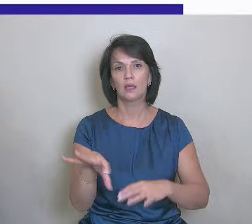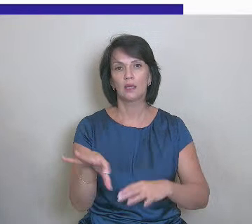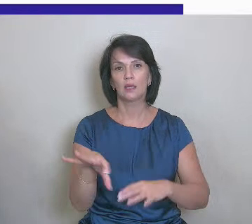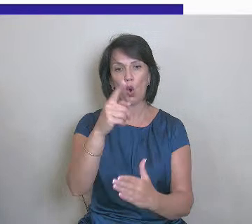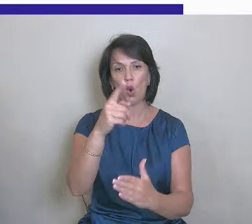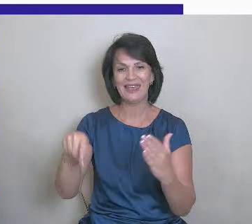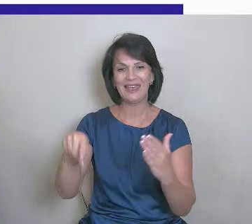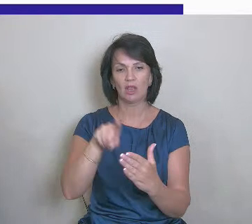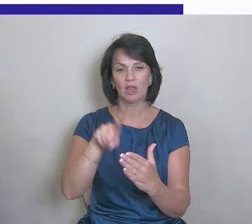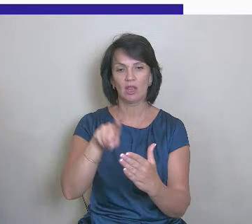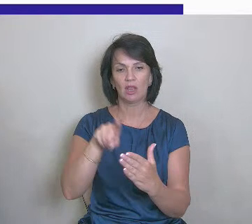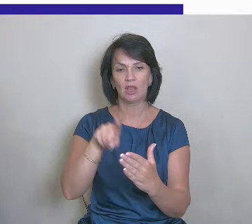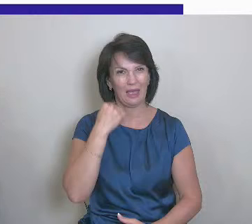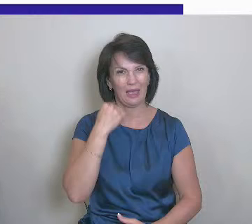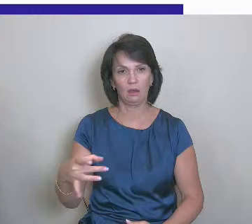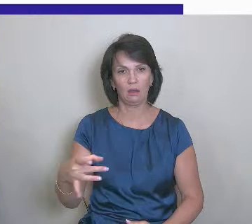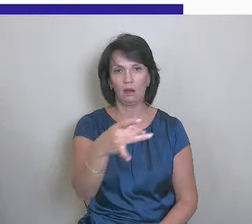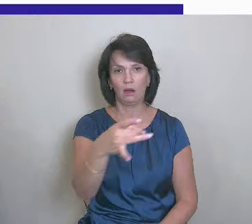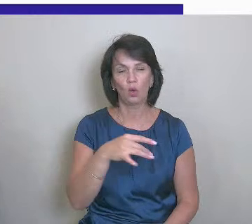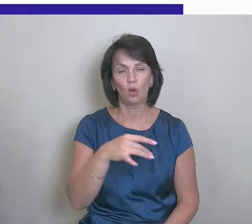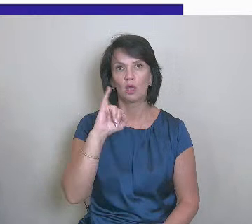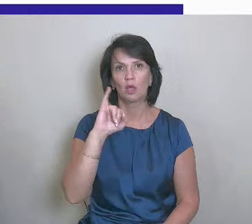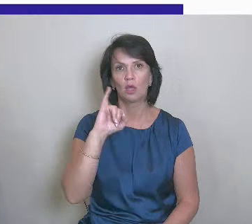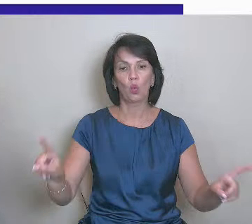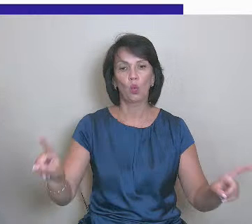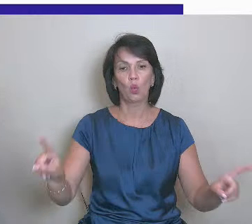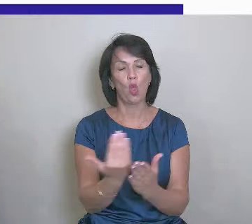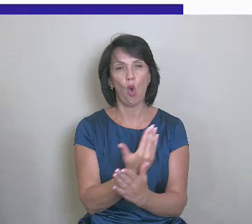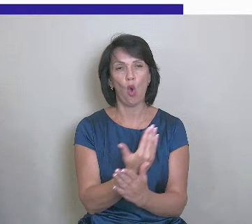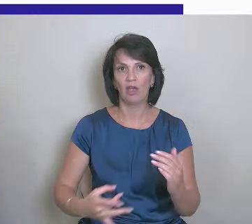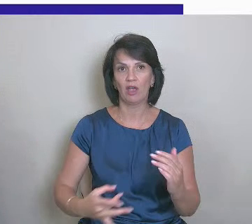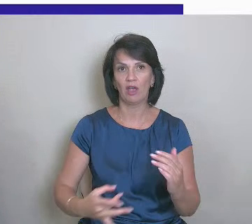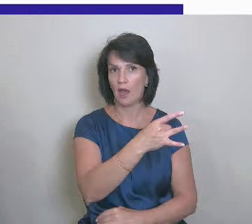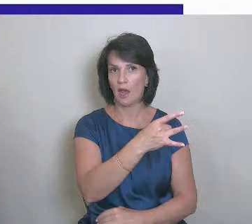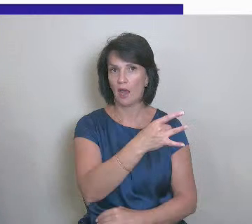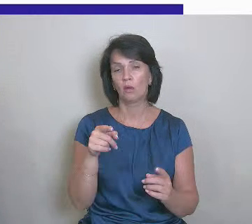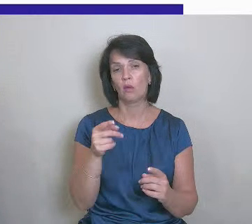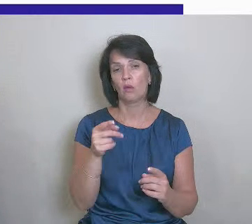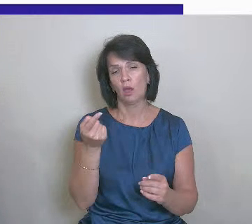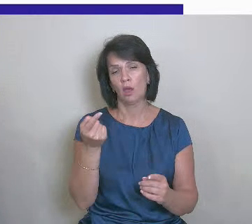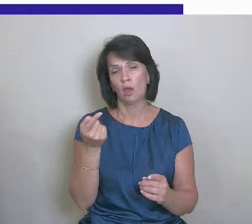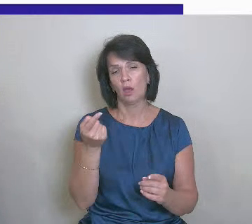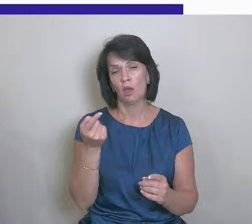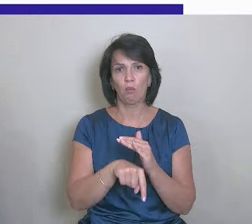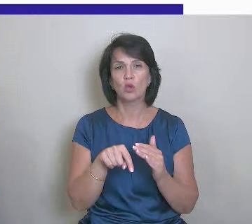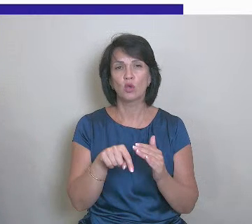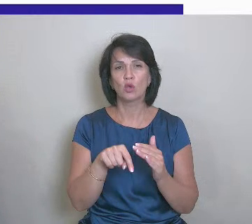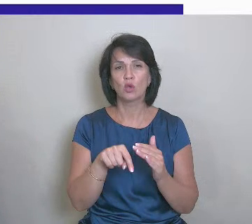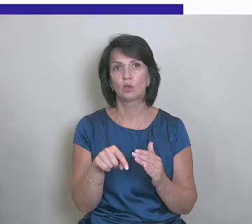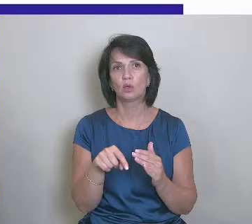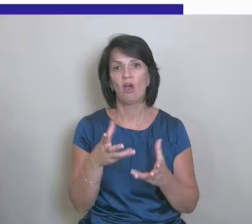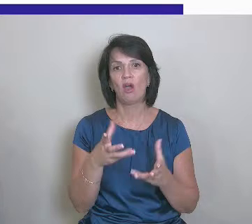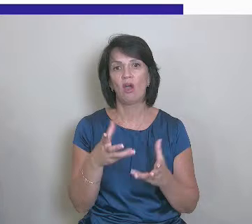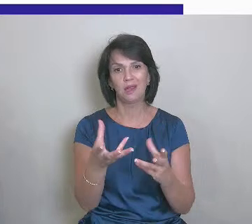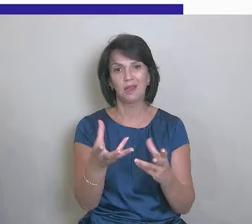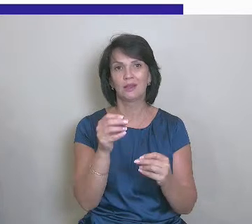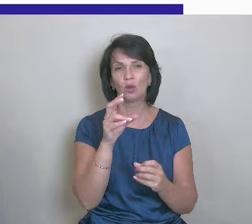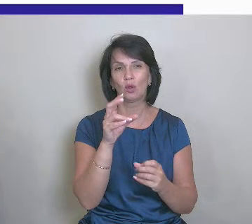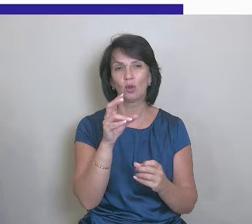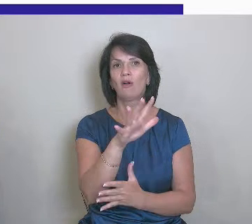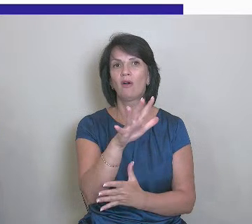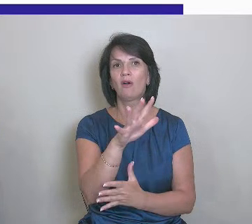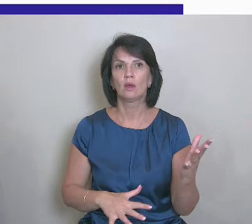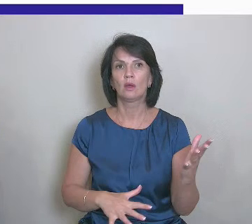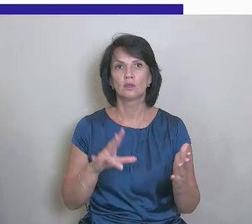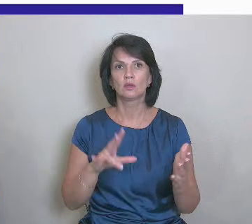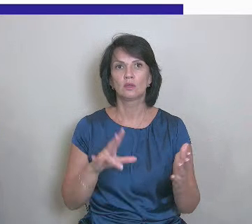Parliament made the decision to liquidate the old constituencies and shape the new